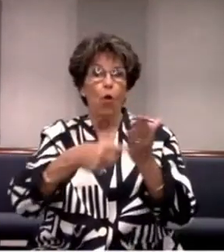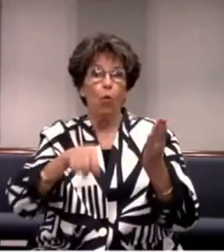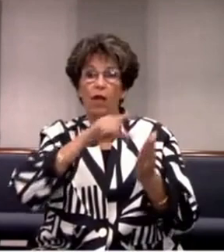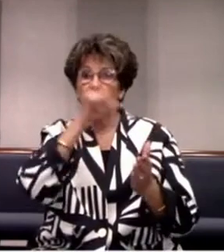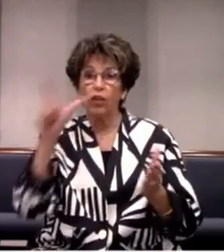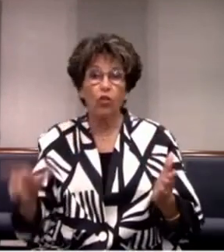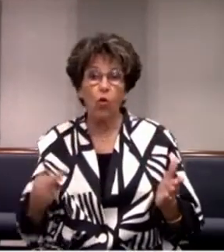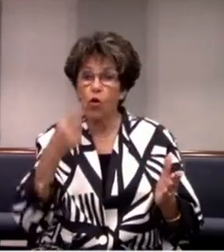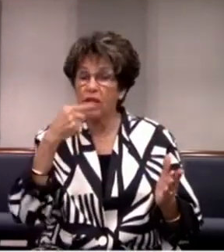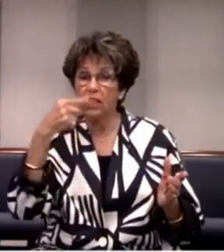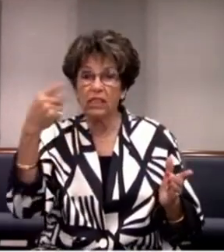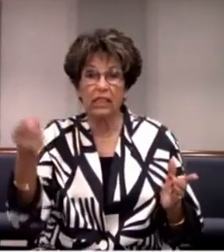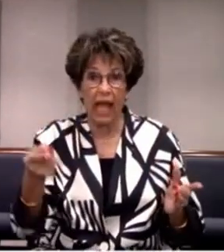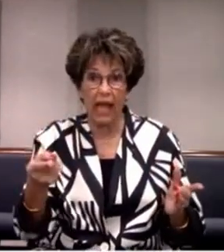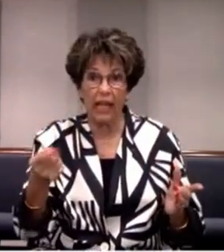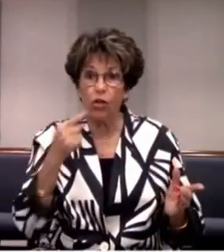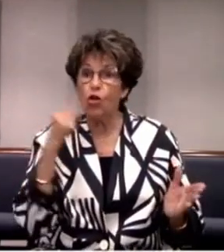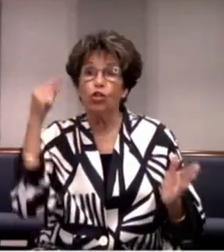hell.